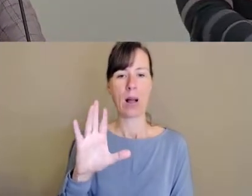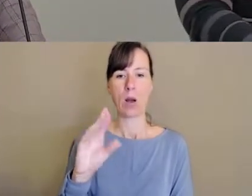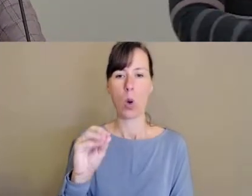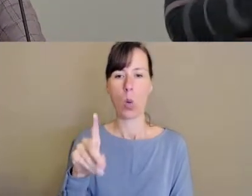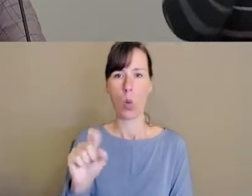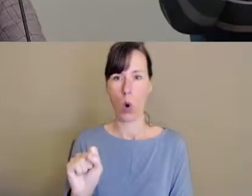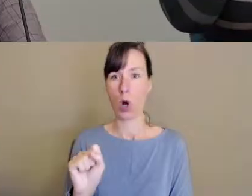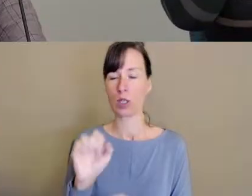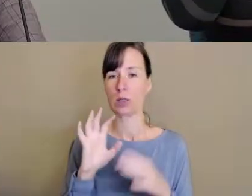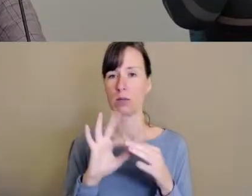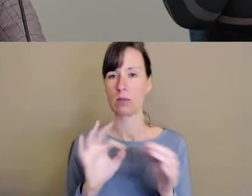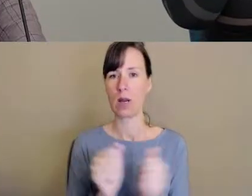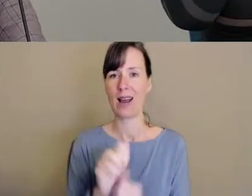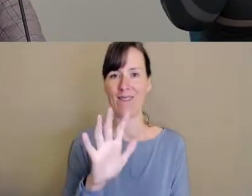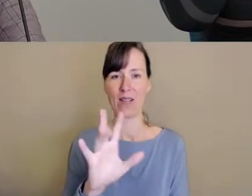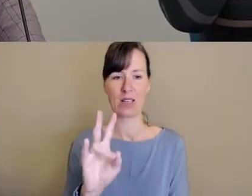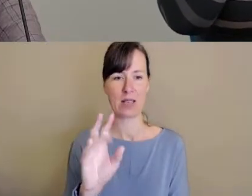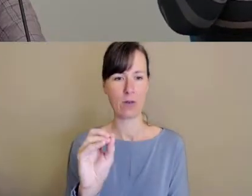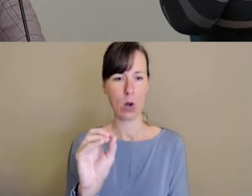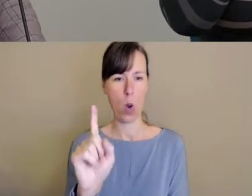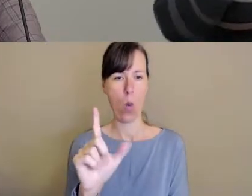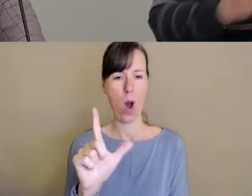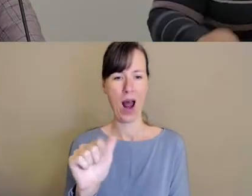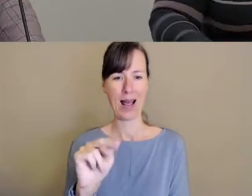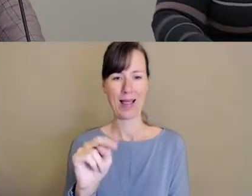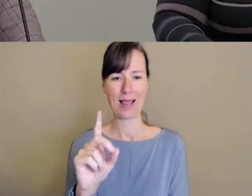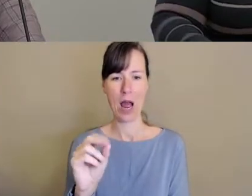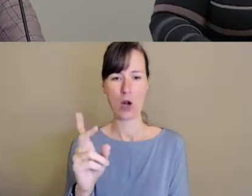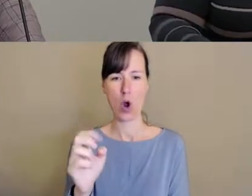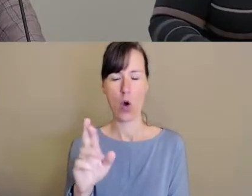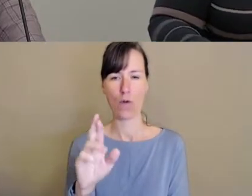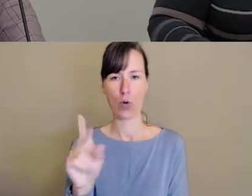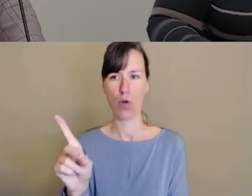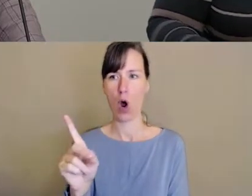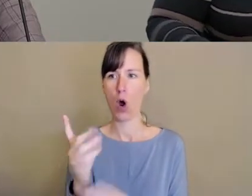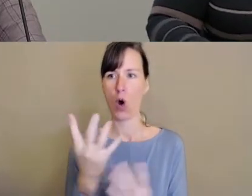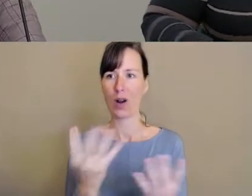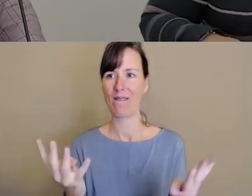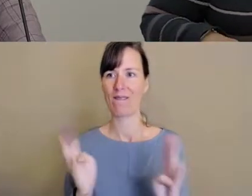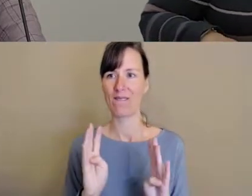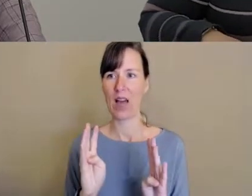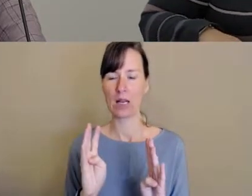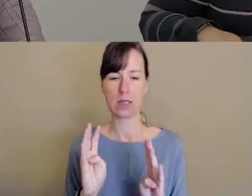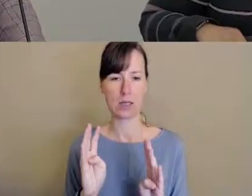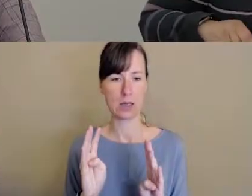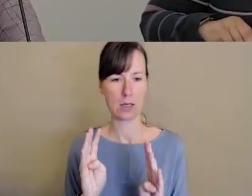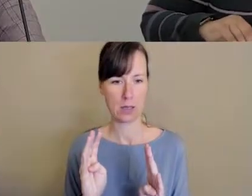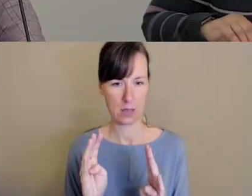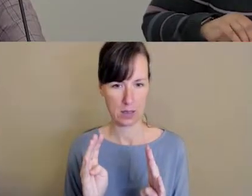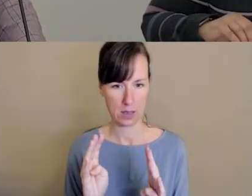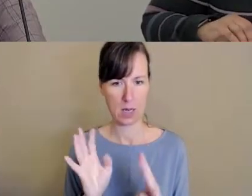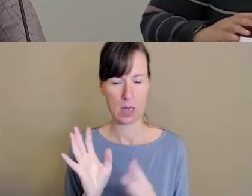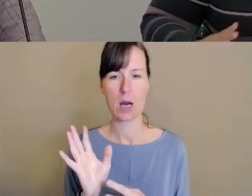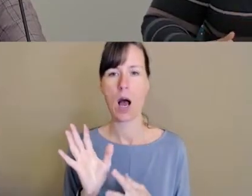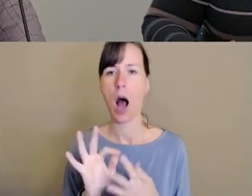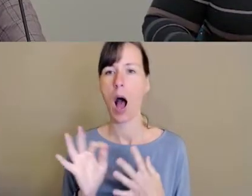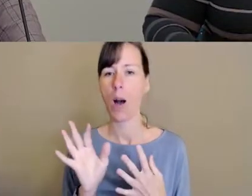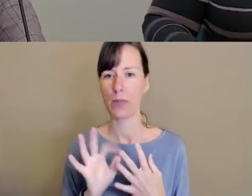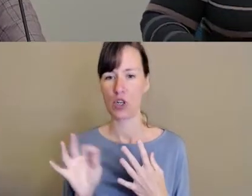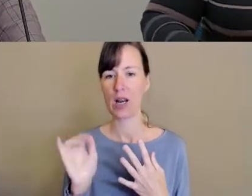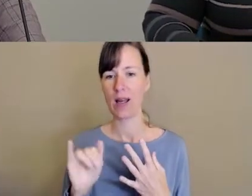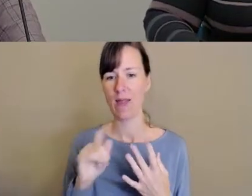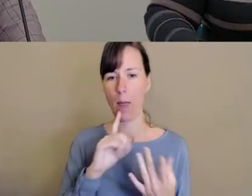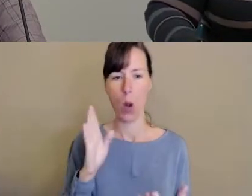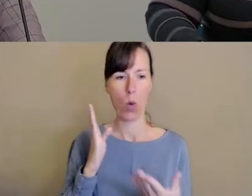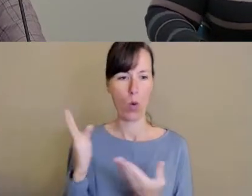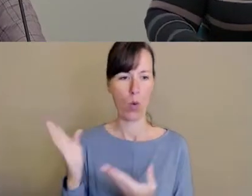5701 Landover Road fence option that we're going to be recommending today. Ultimately, we're going to be